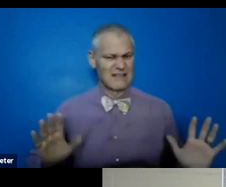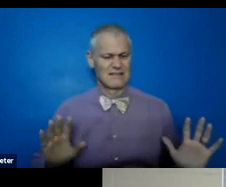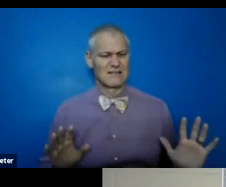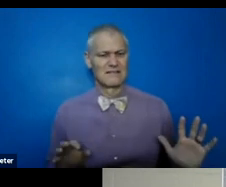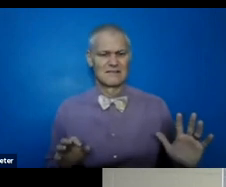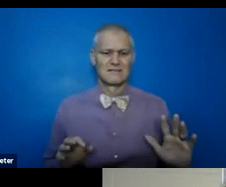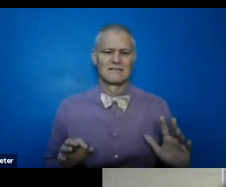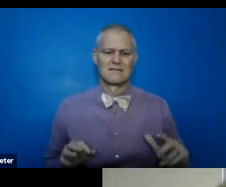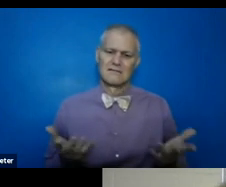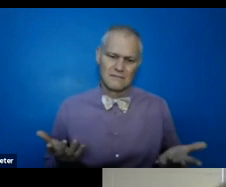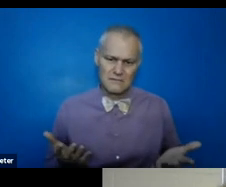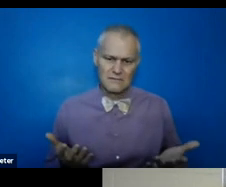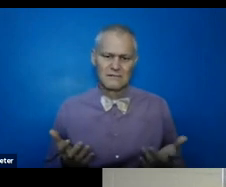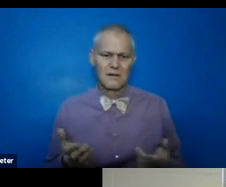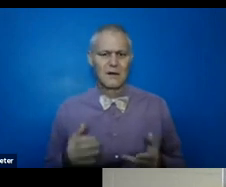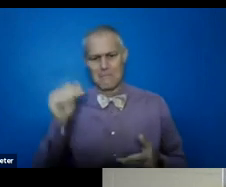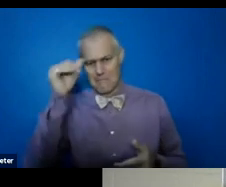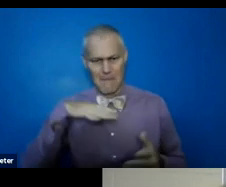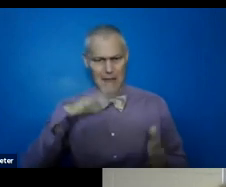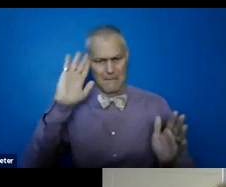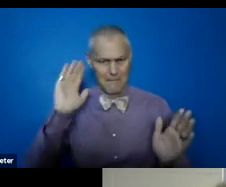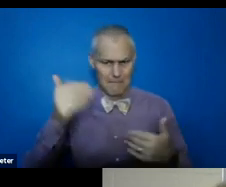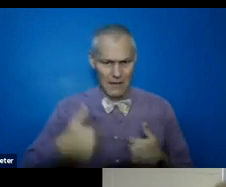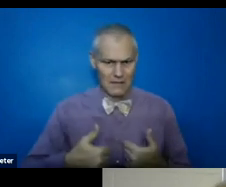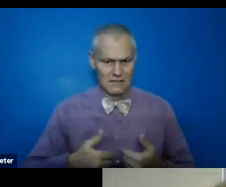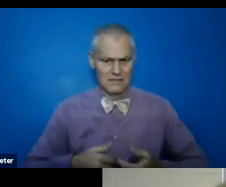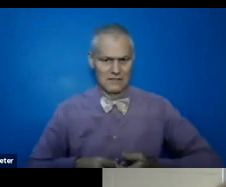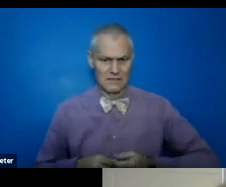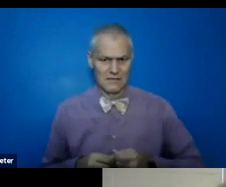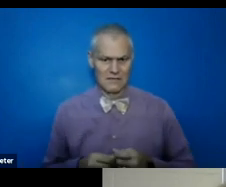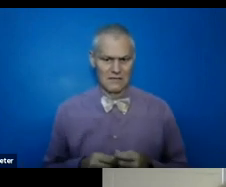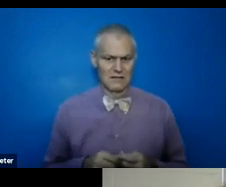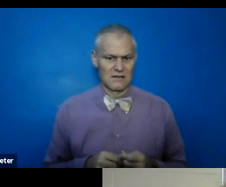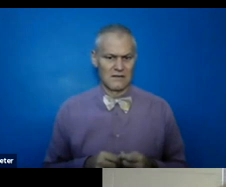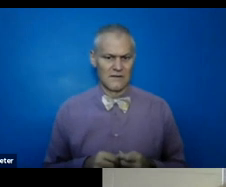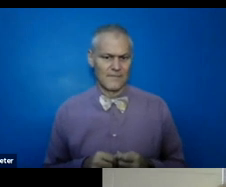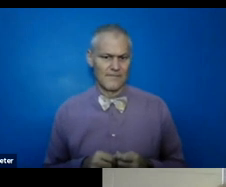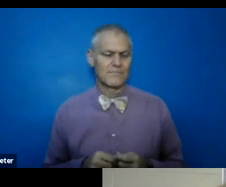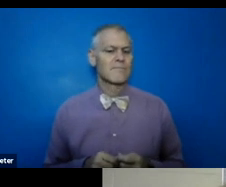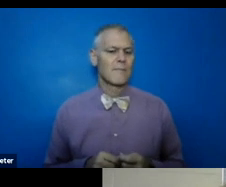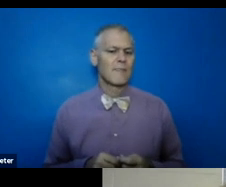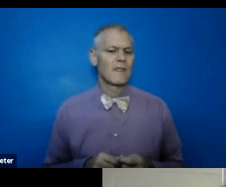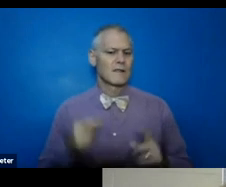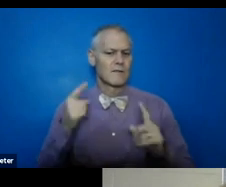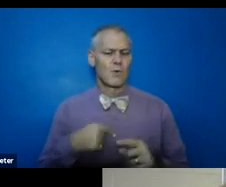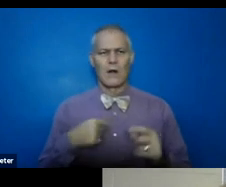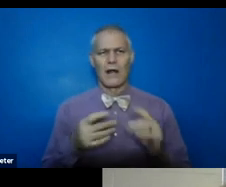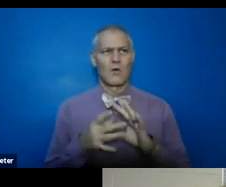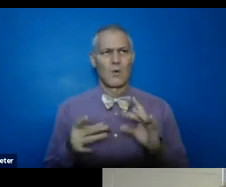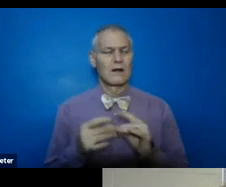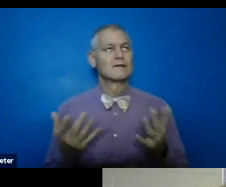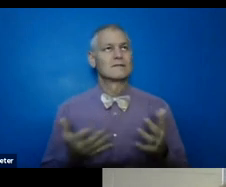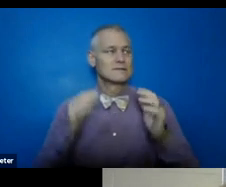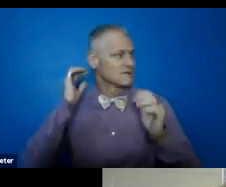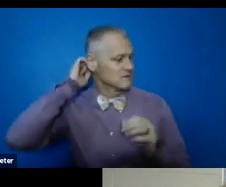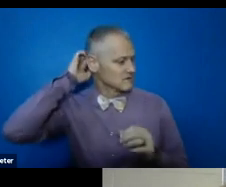stuff about like the man box like being so bad for men. I mean, like it just like the point I wanted to like put in words